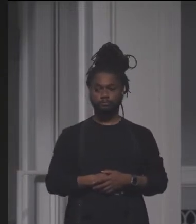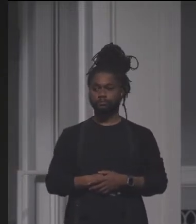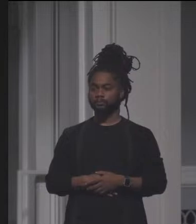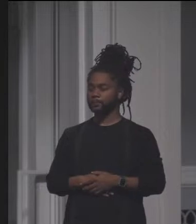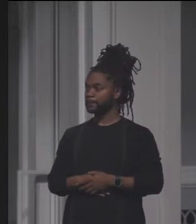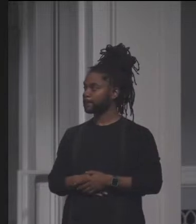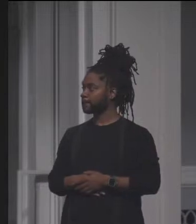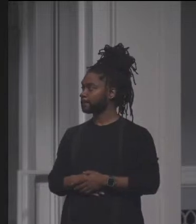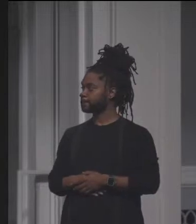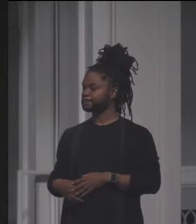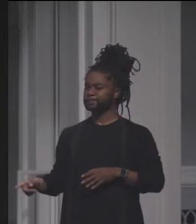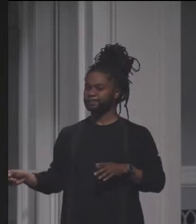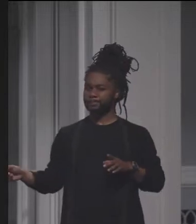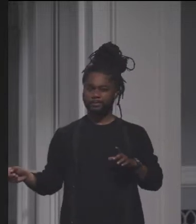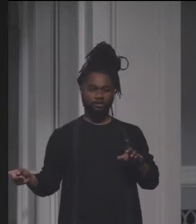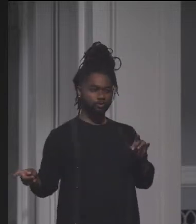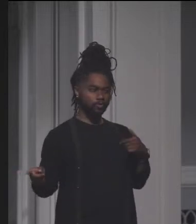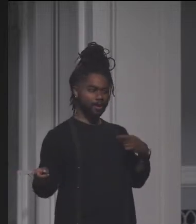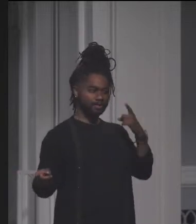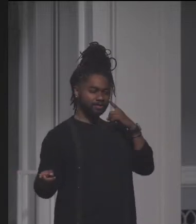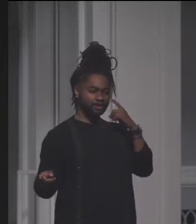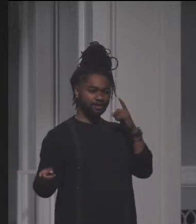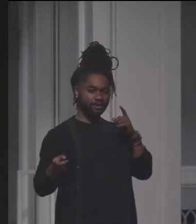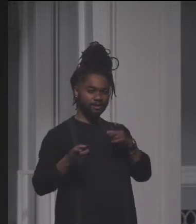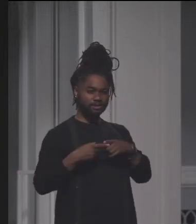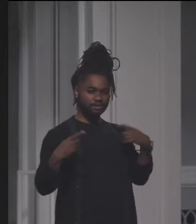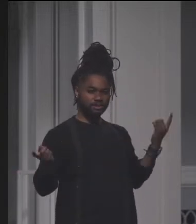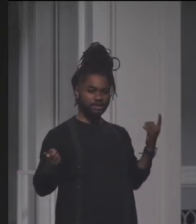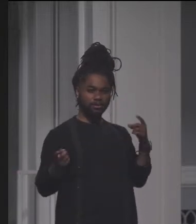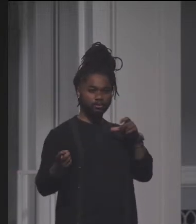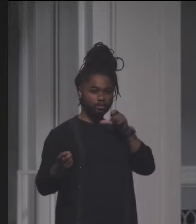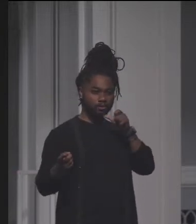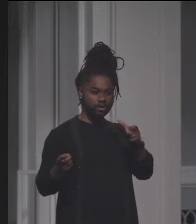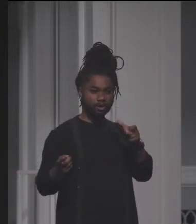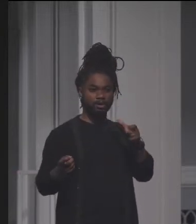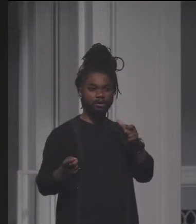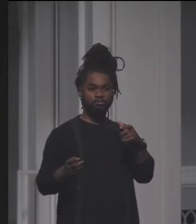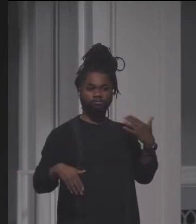Do I agree that it's counterproductive to the queer struggle?